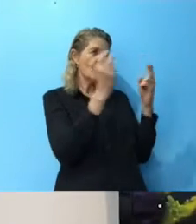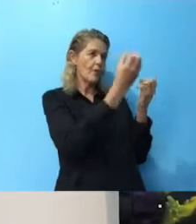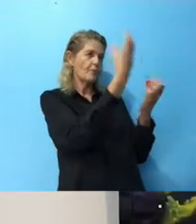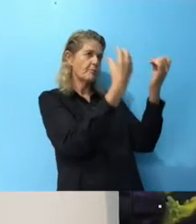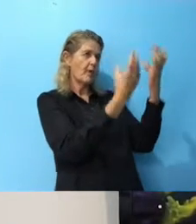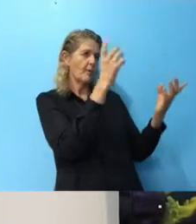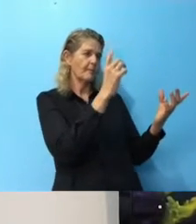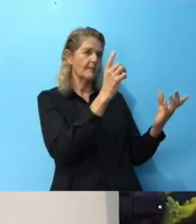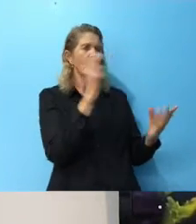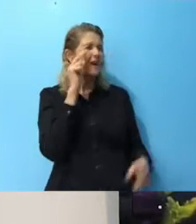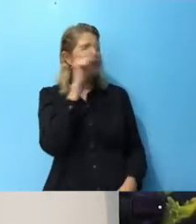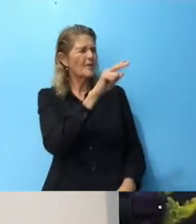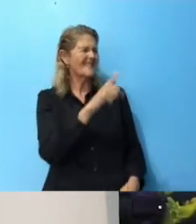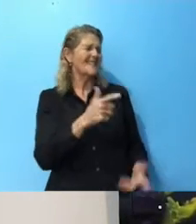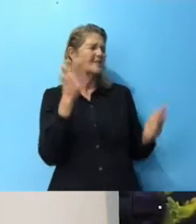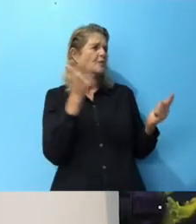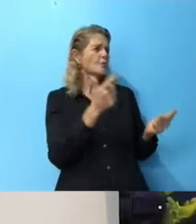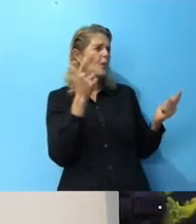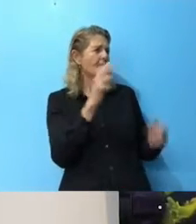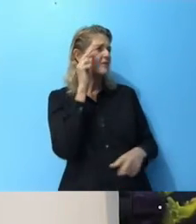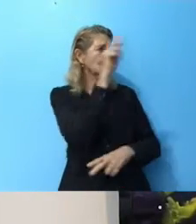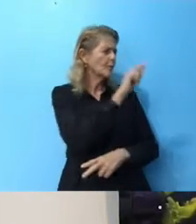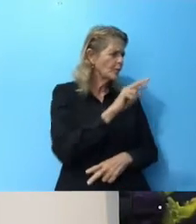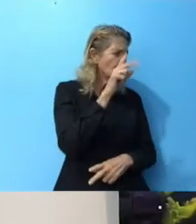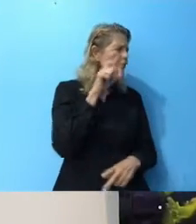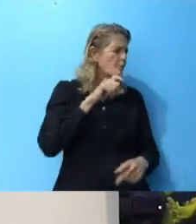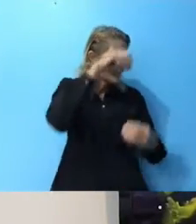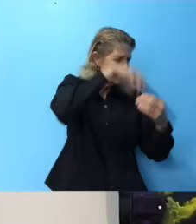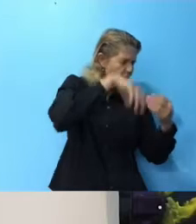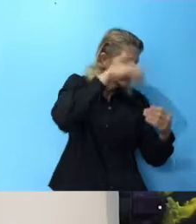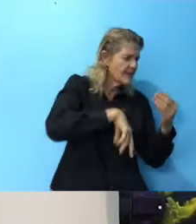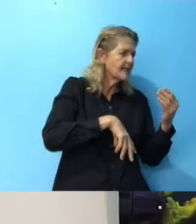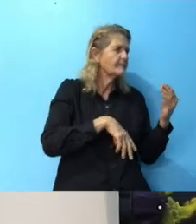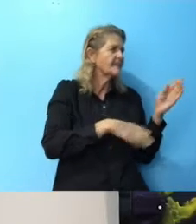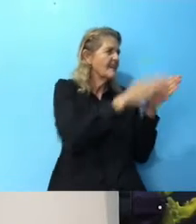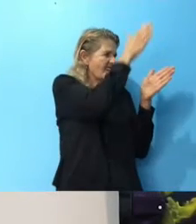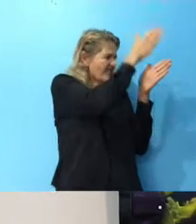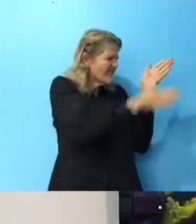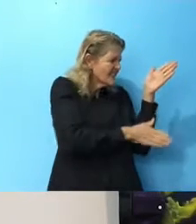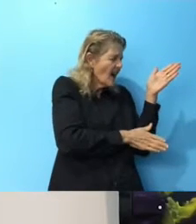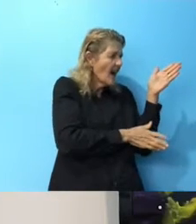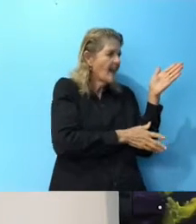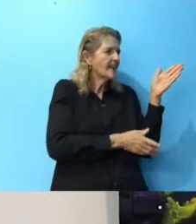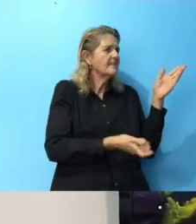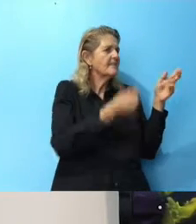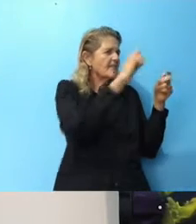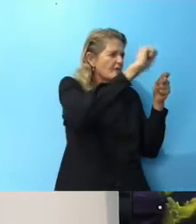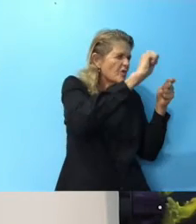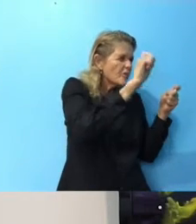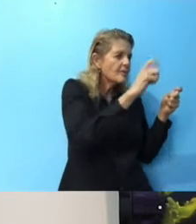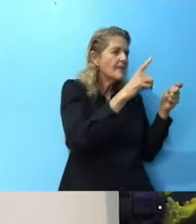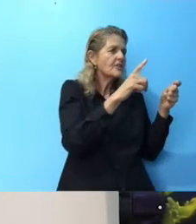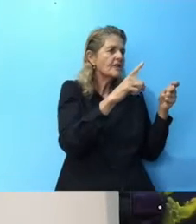which can happen when we're doing an abstract work, from the water drips, turning the canvas on the side, scratching back into it before. So